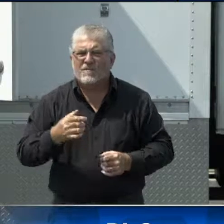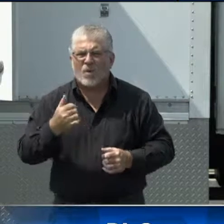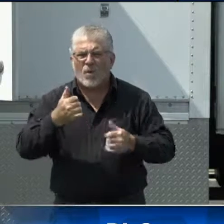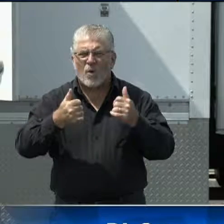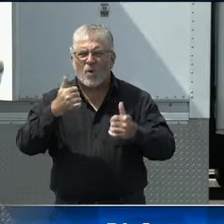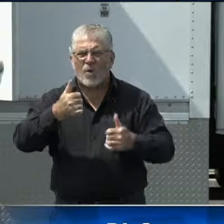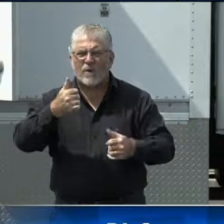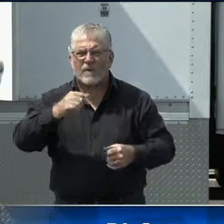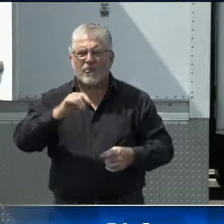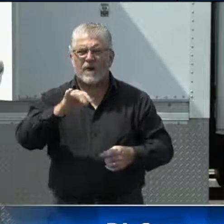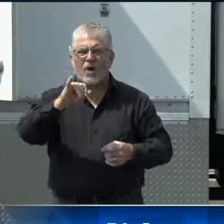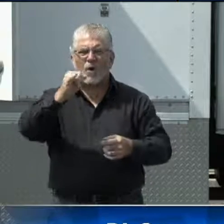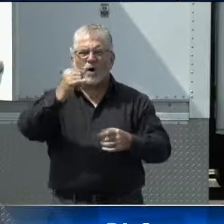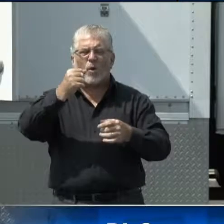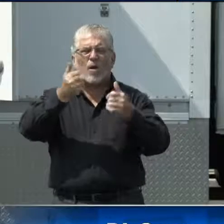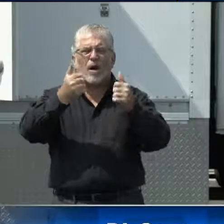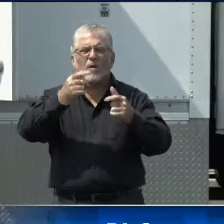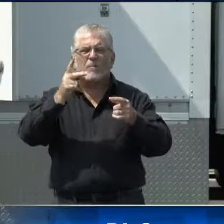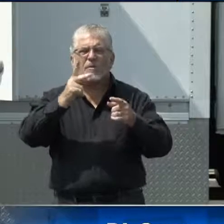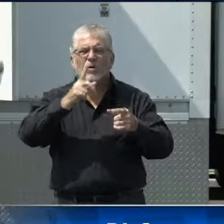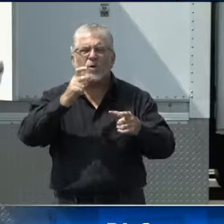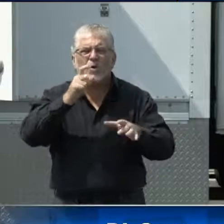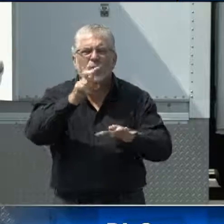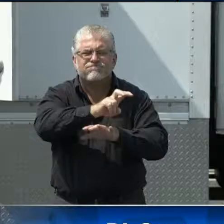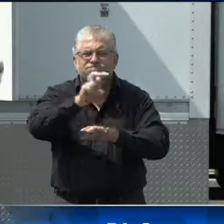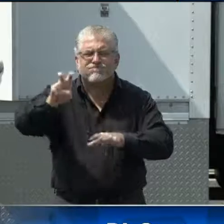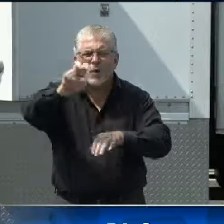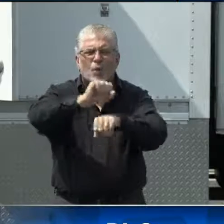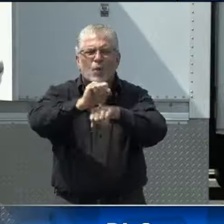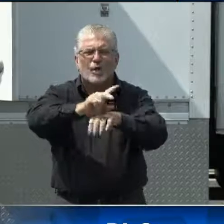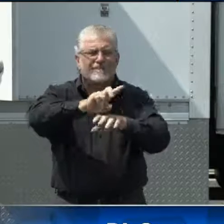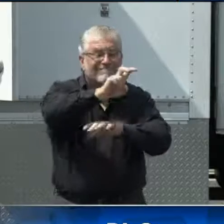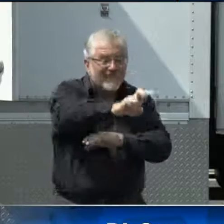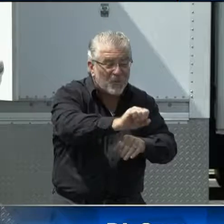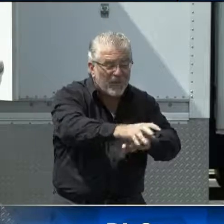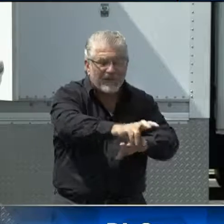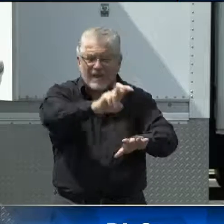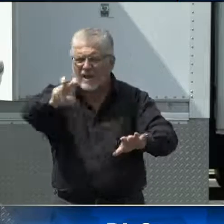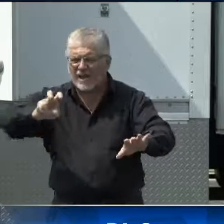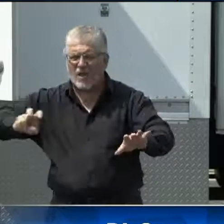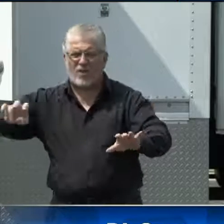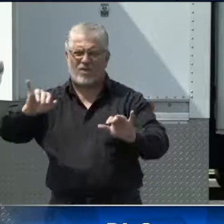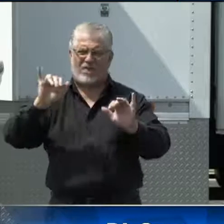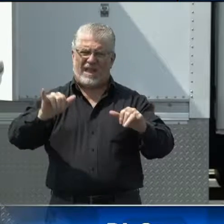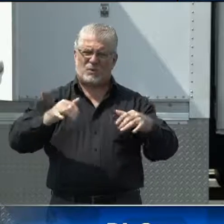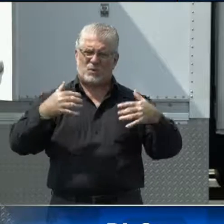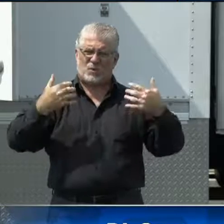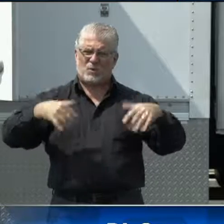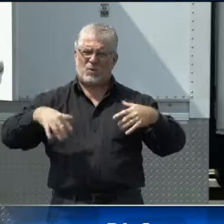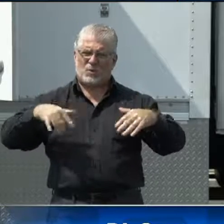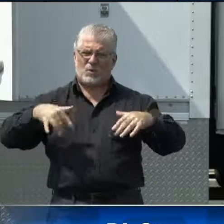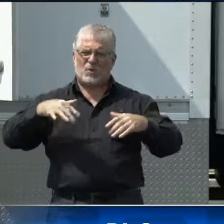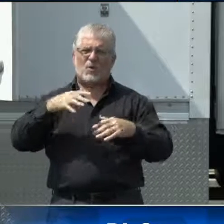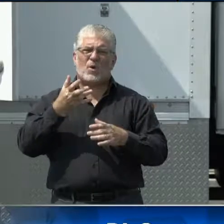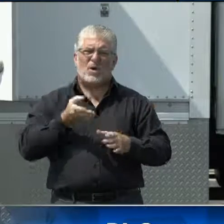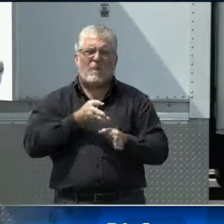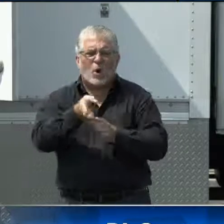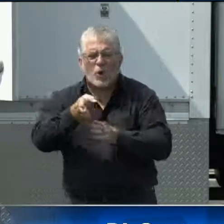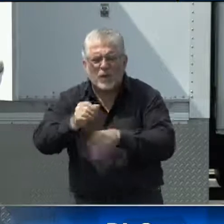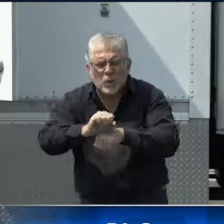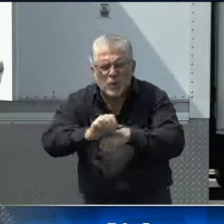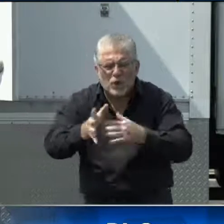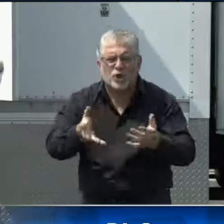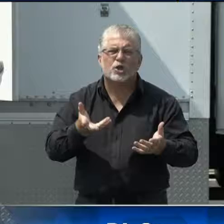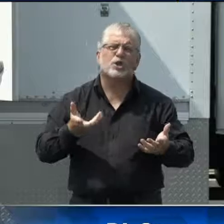supporting efforts like this, which bridge gaps in health disparities and break down the socioeconomic